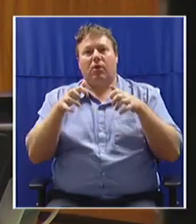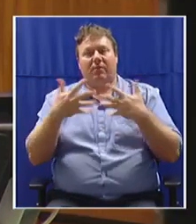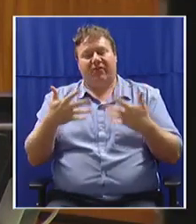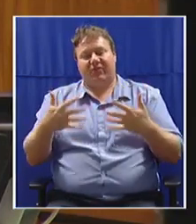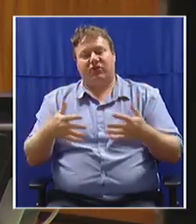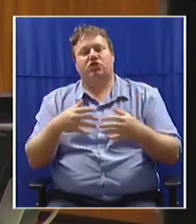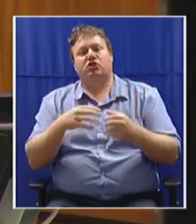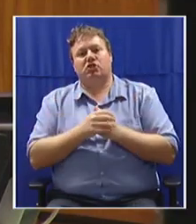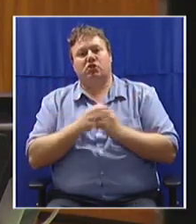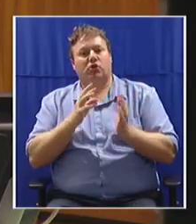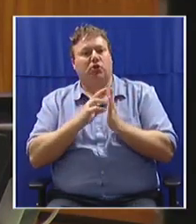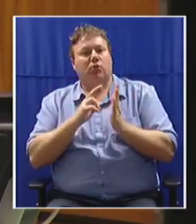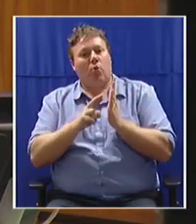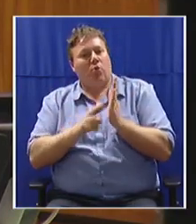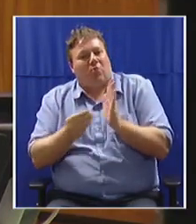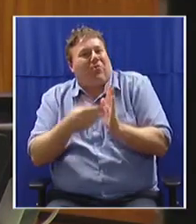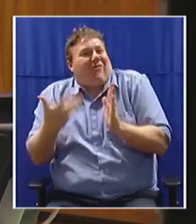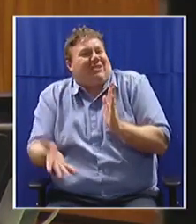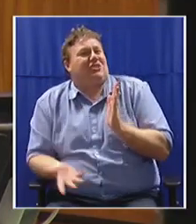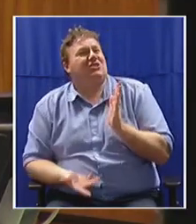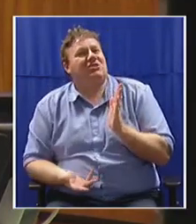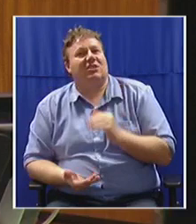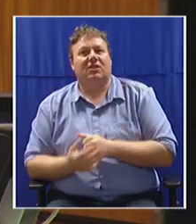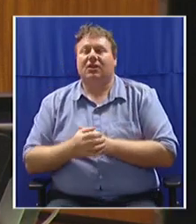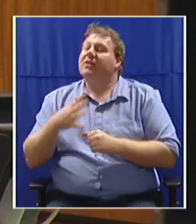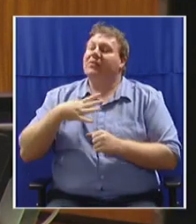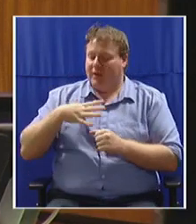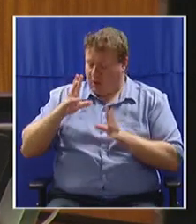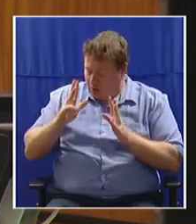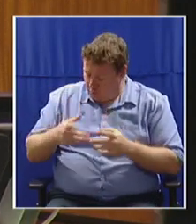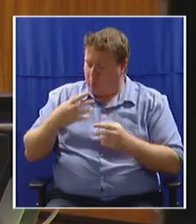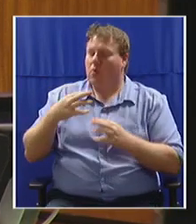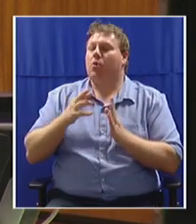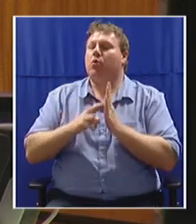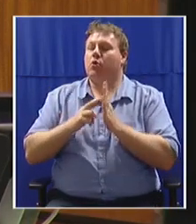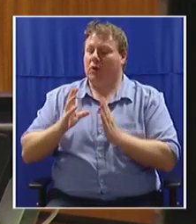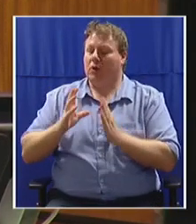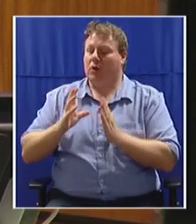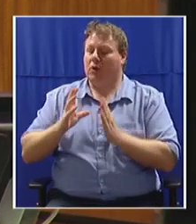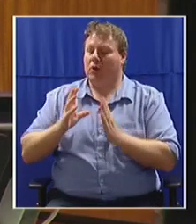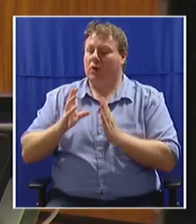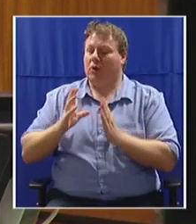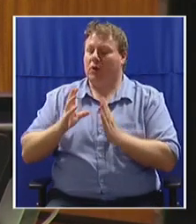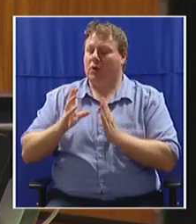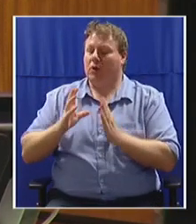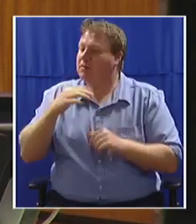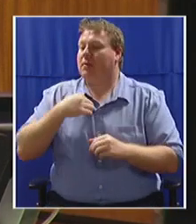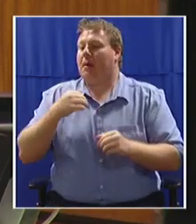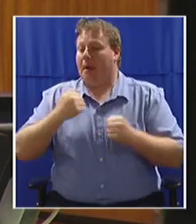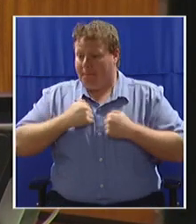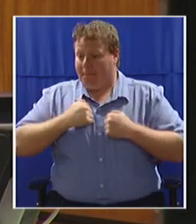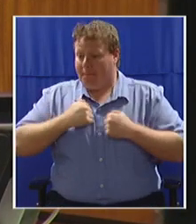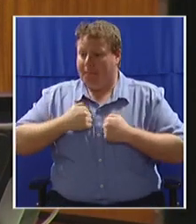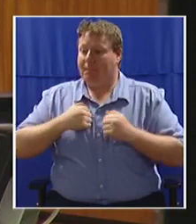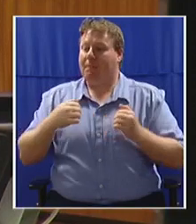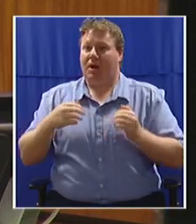refer this to the Rules Committee, but my ruling stands. The supplementary to the Deputy President says